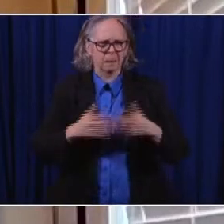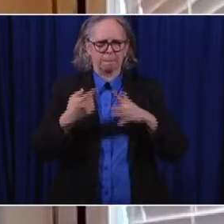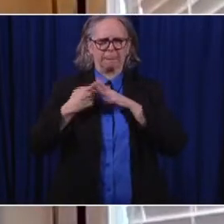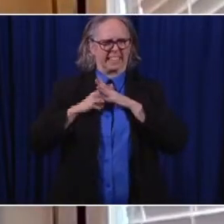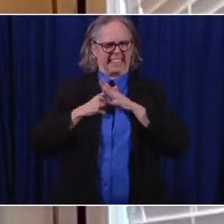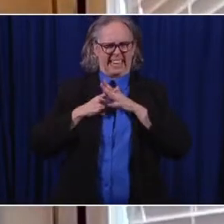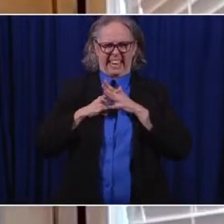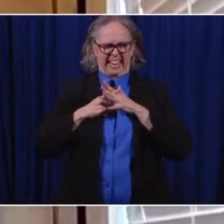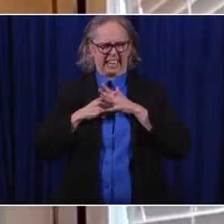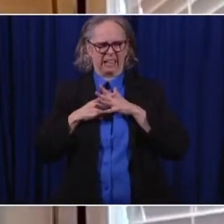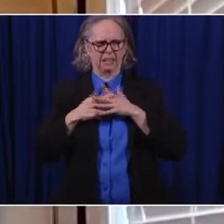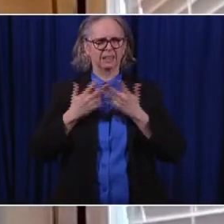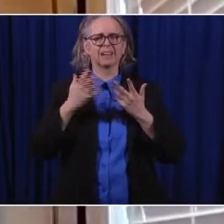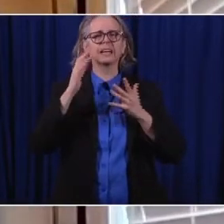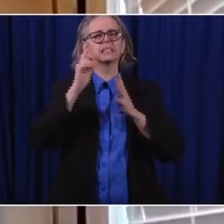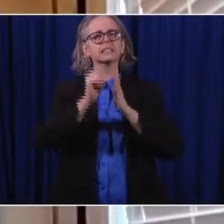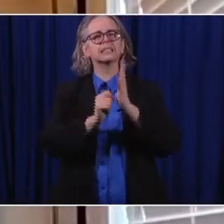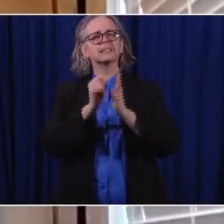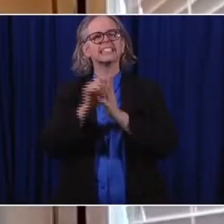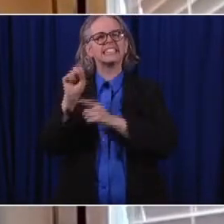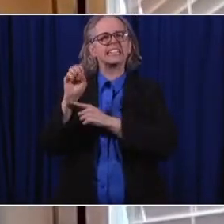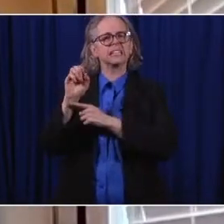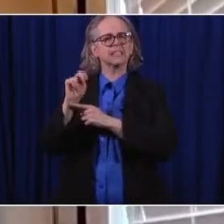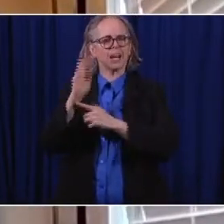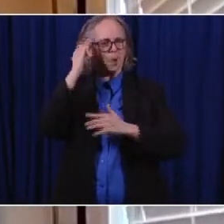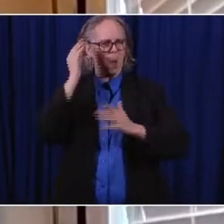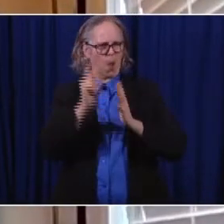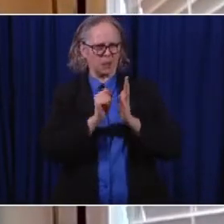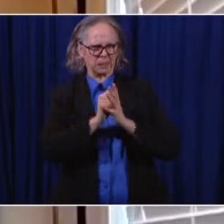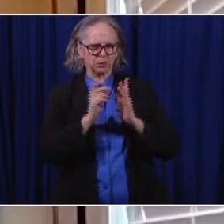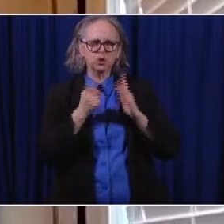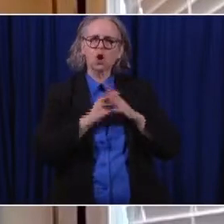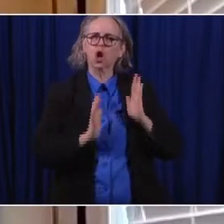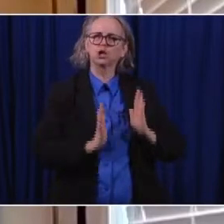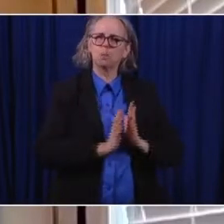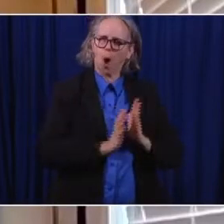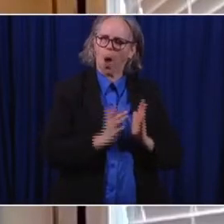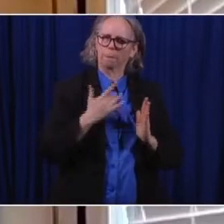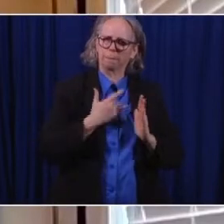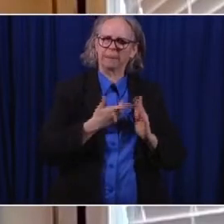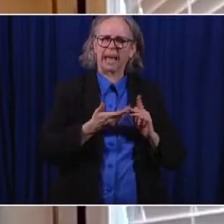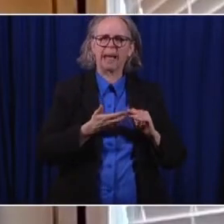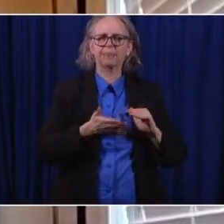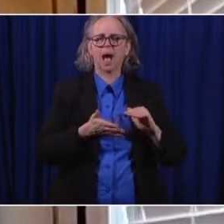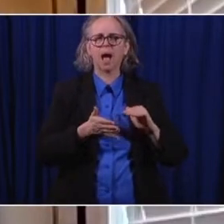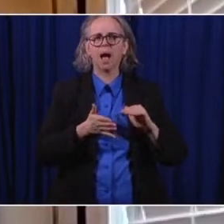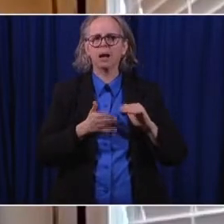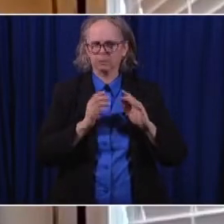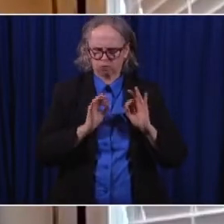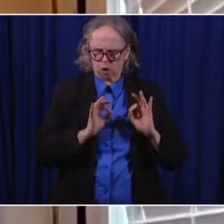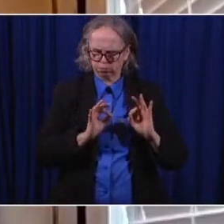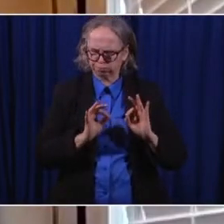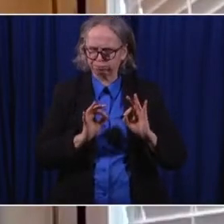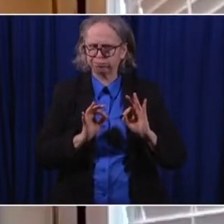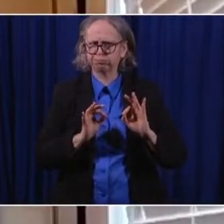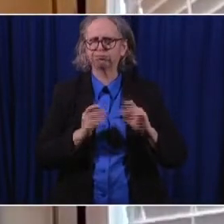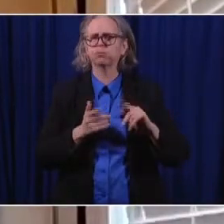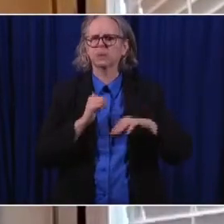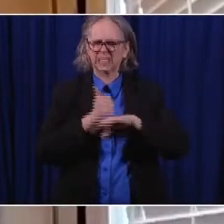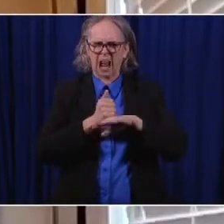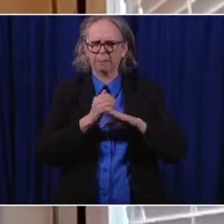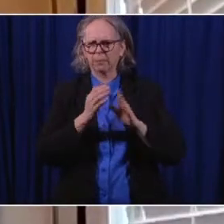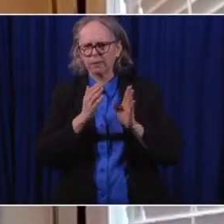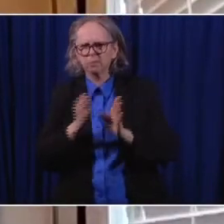an initial smaller step into the process, make sure that you've got everything lined up, that the process is going to